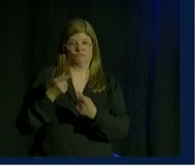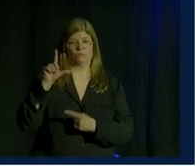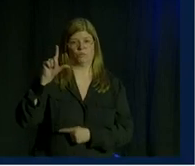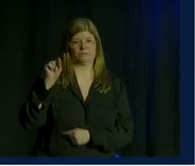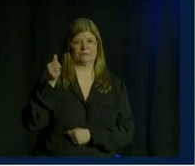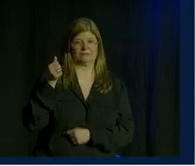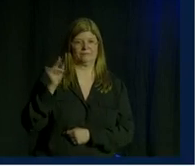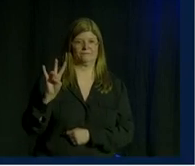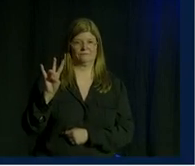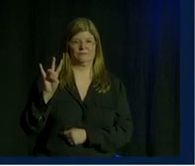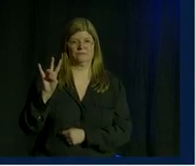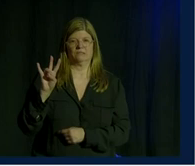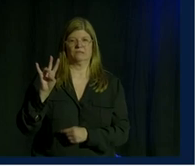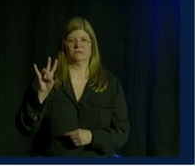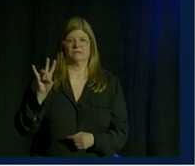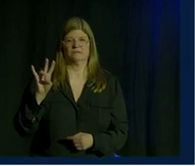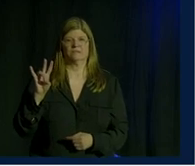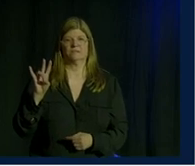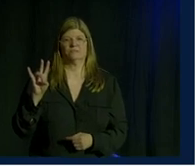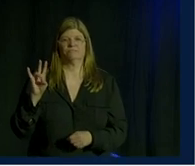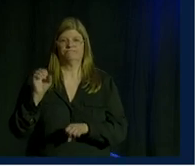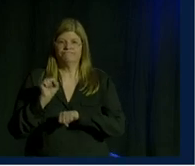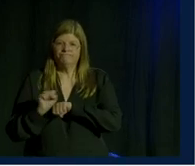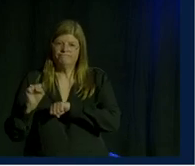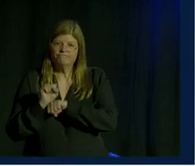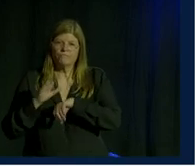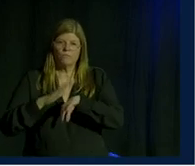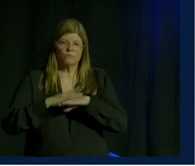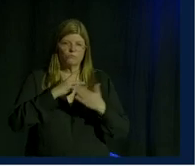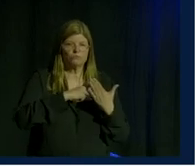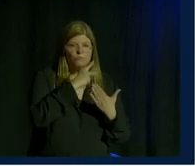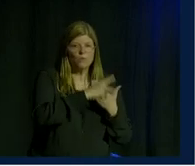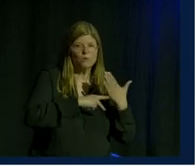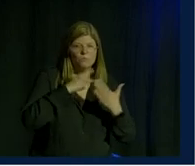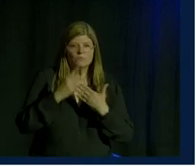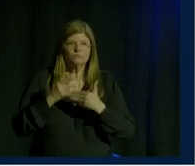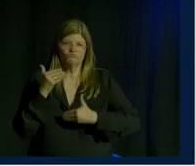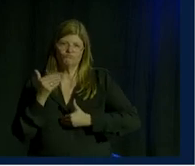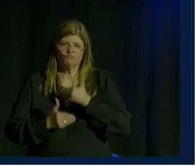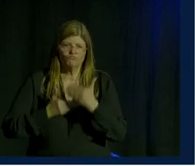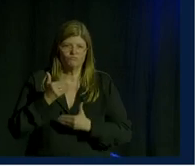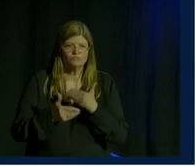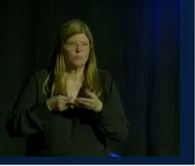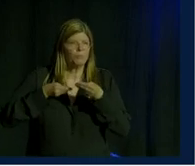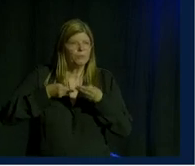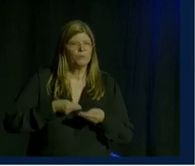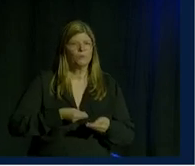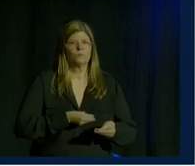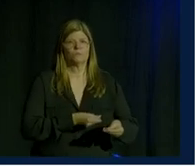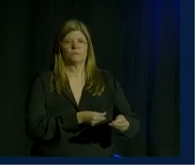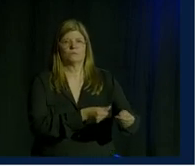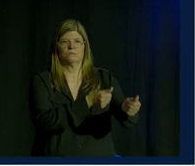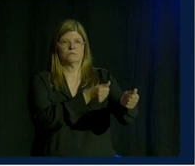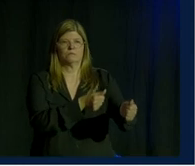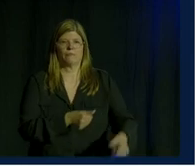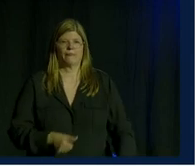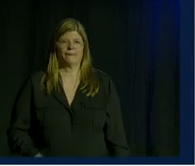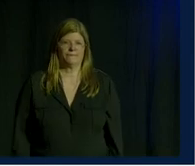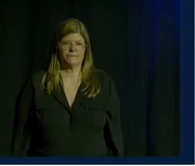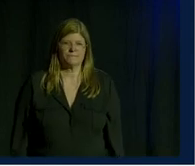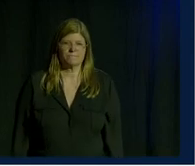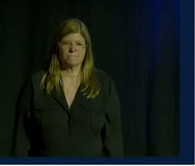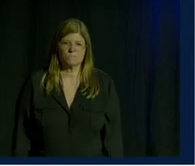and permitting process due to challenges and feedback provided by our customers expressing the protracted turnaround time for